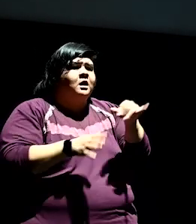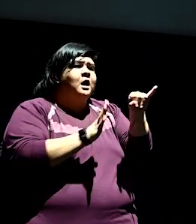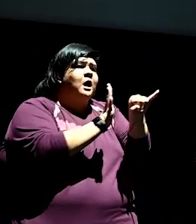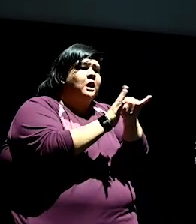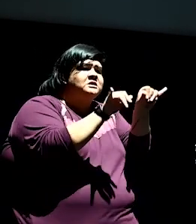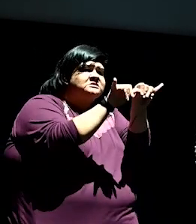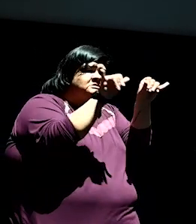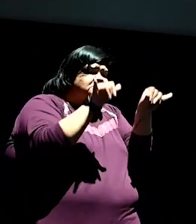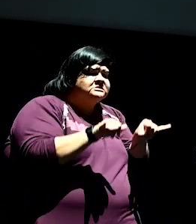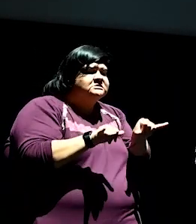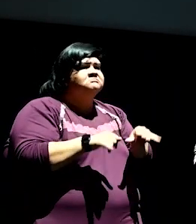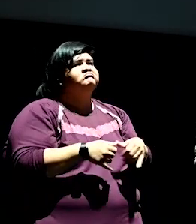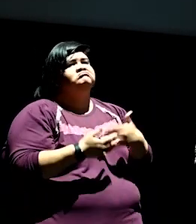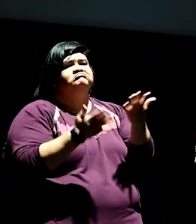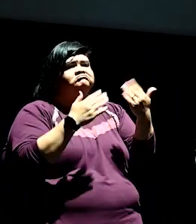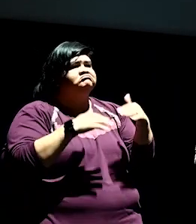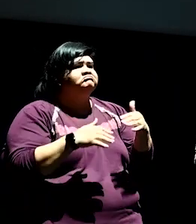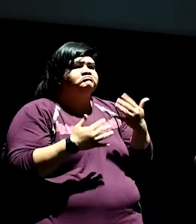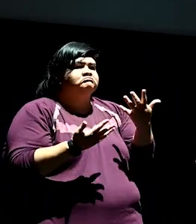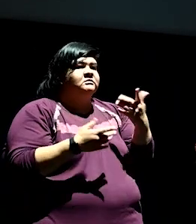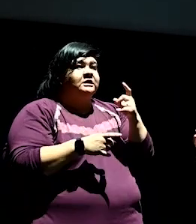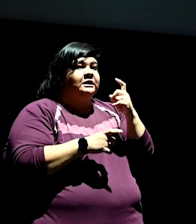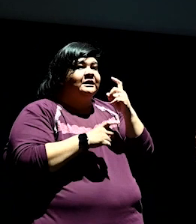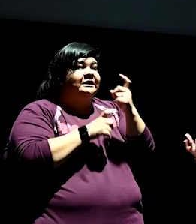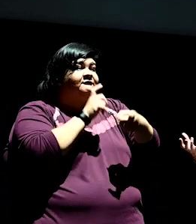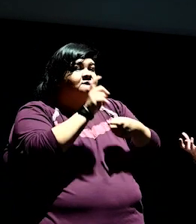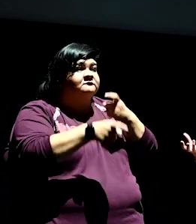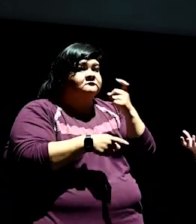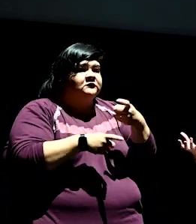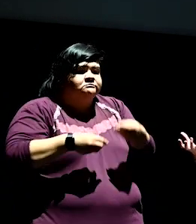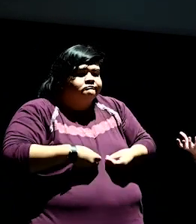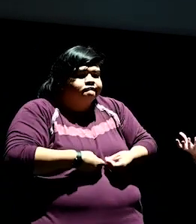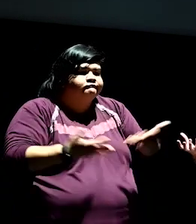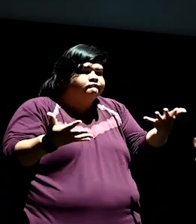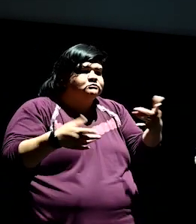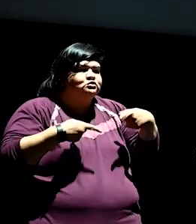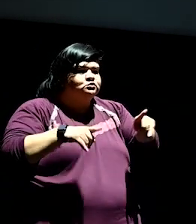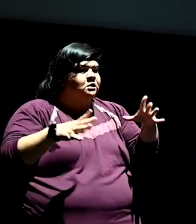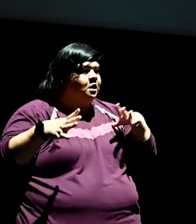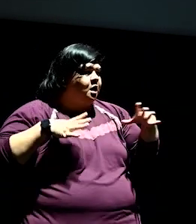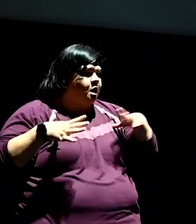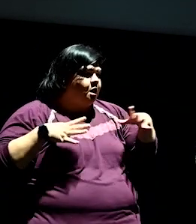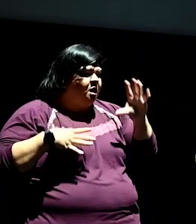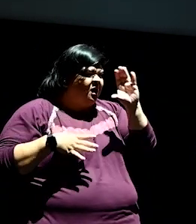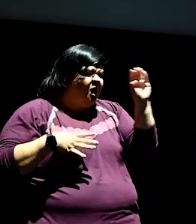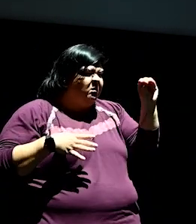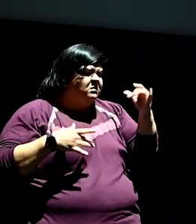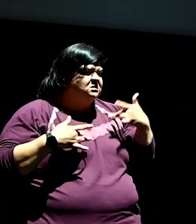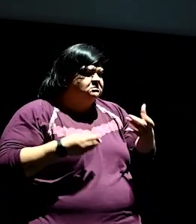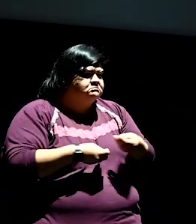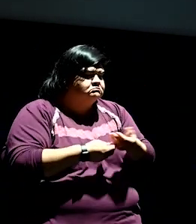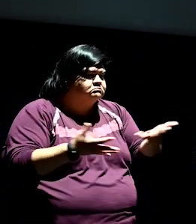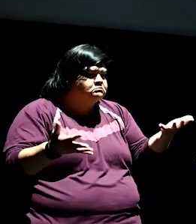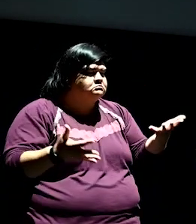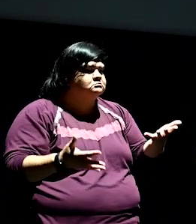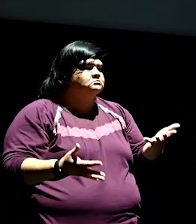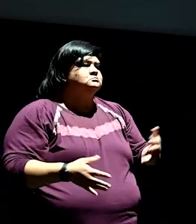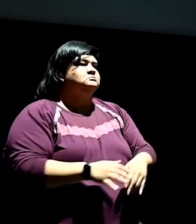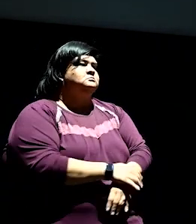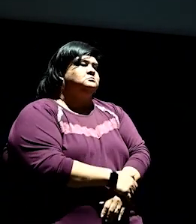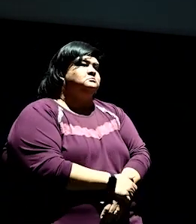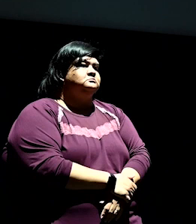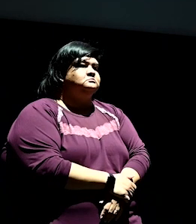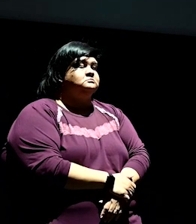system, to the gifts that they would give away at holidays, and